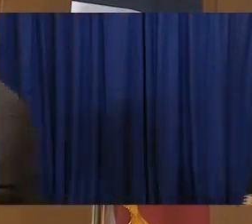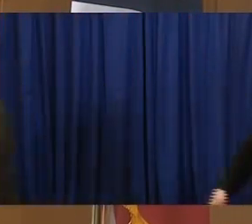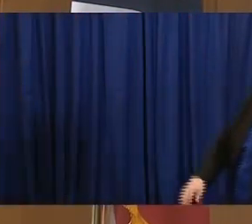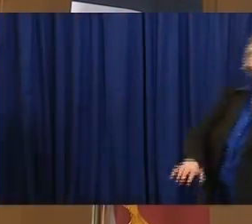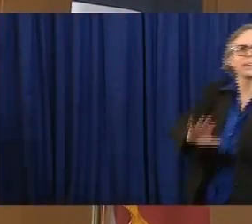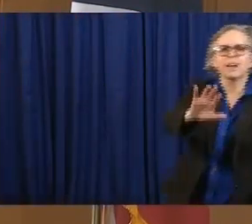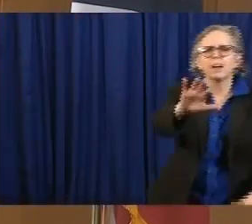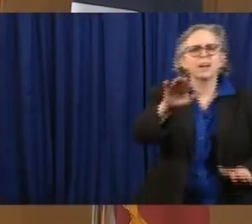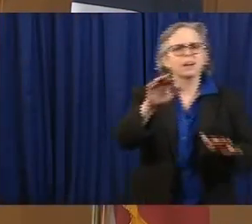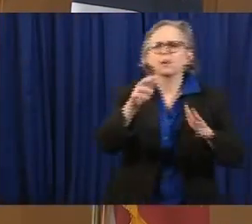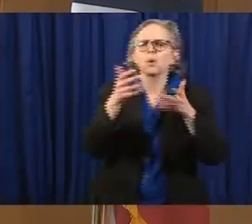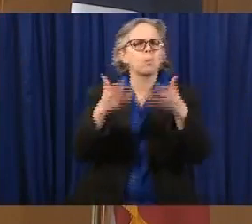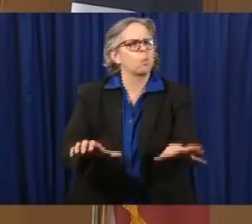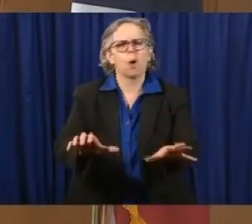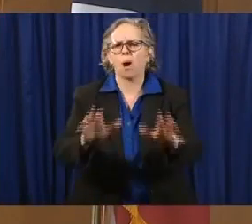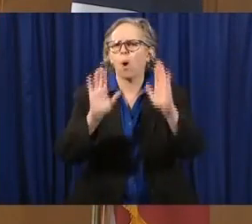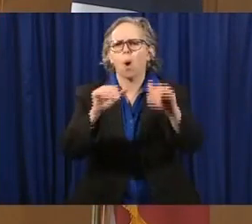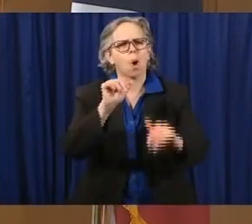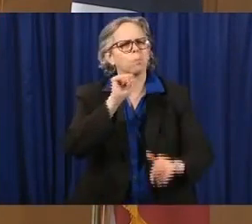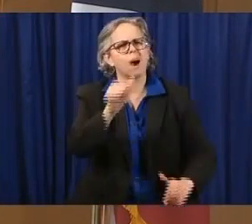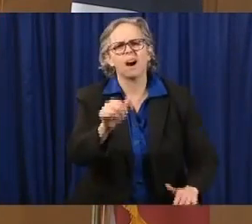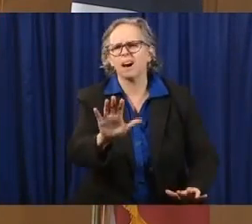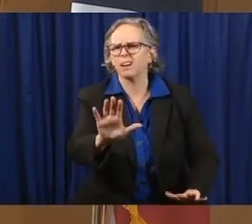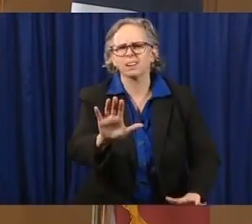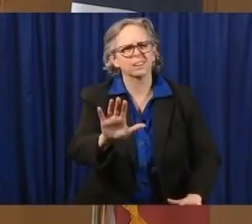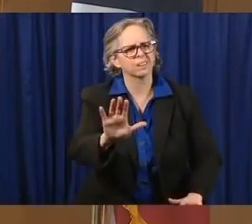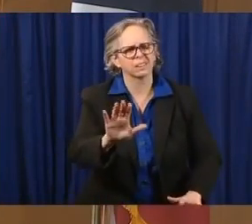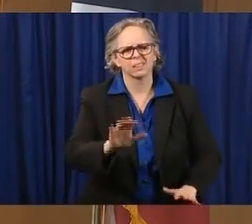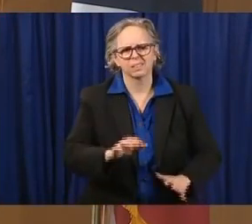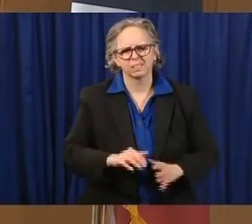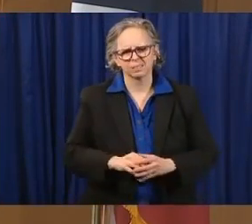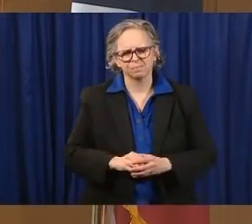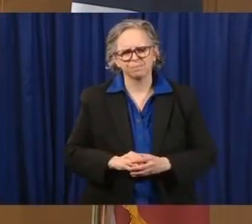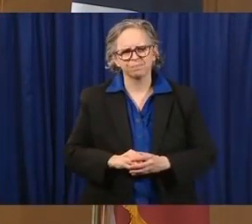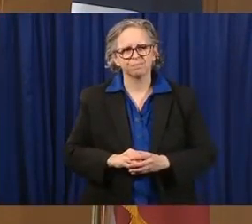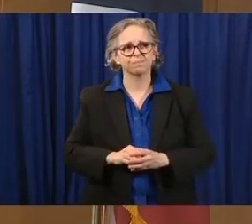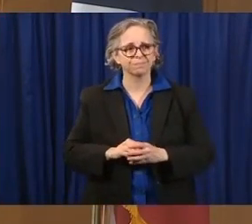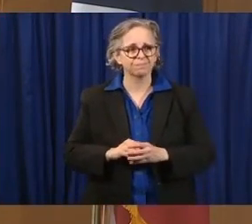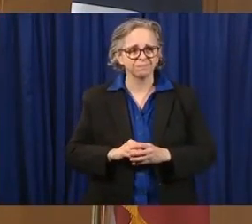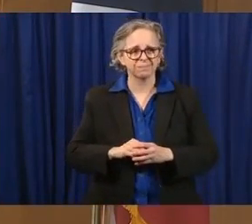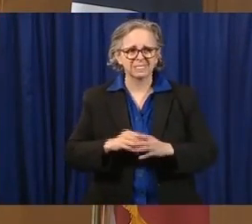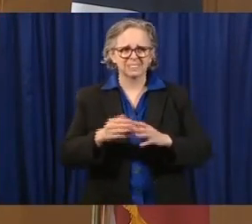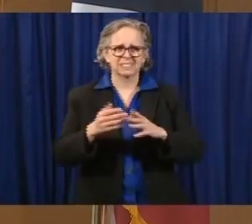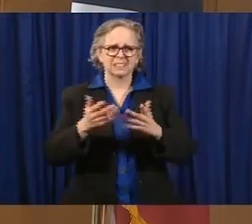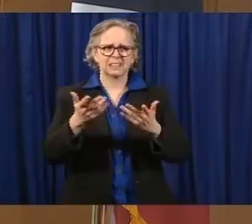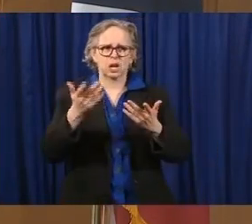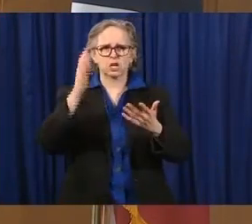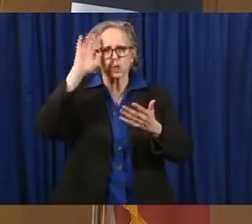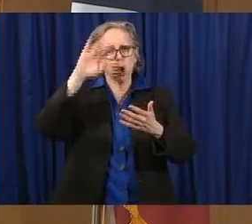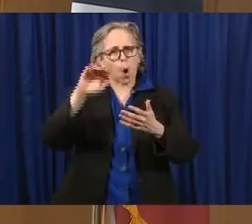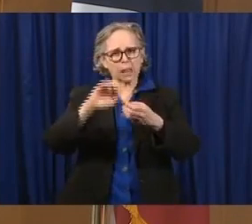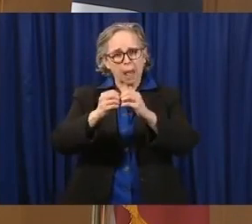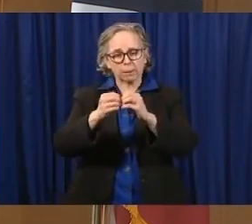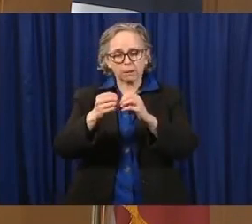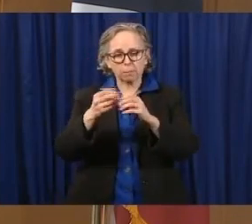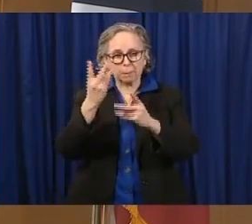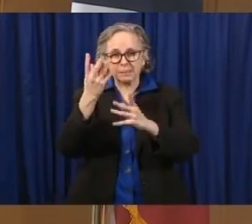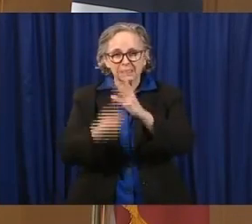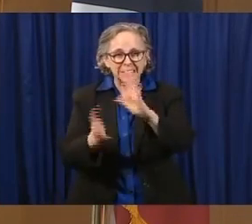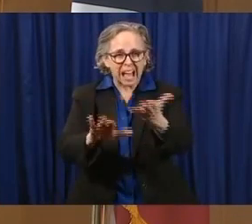is deaths, tragically, are lagging. They lag. You know, your hospital